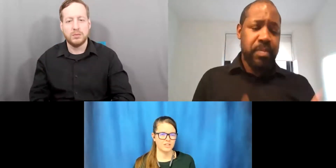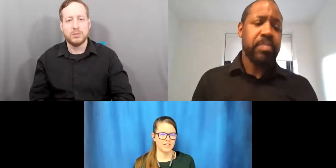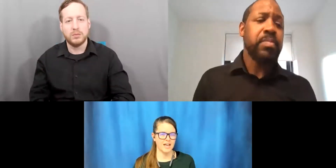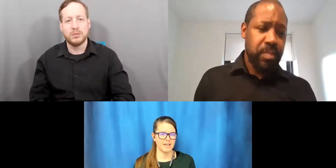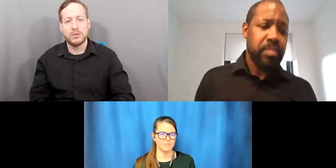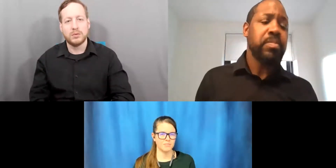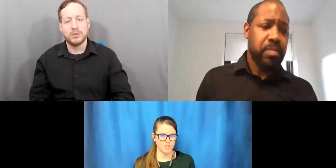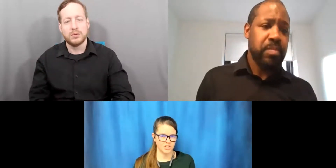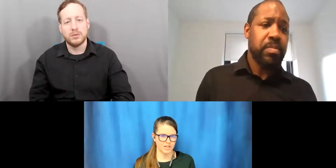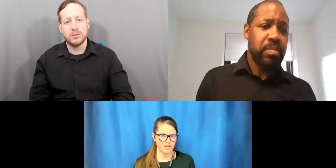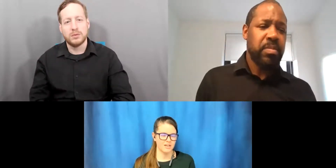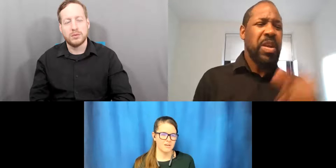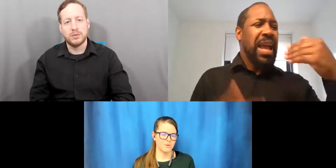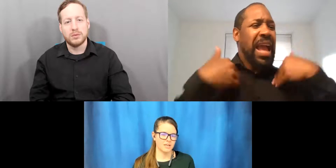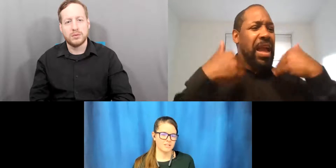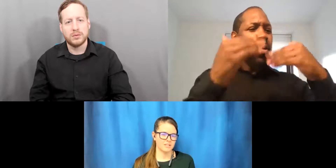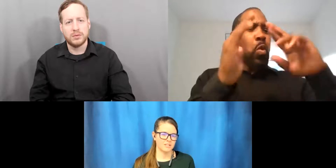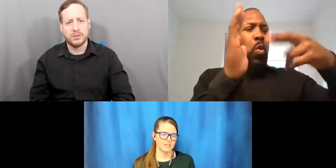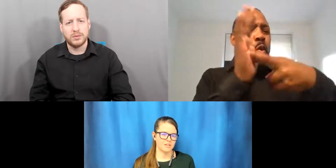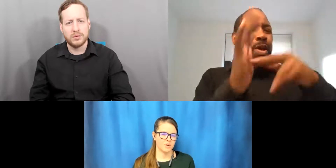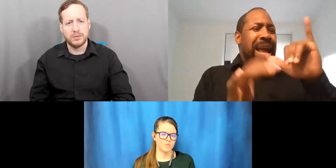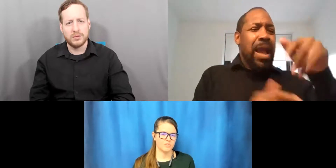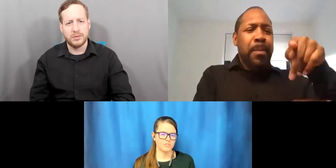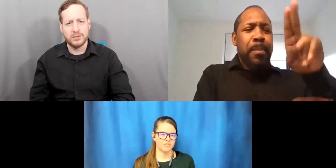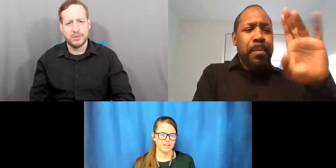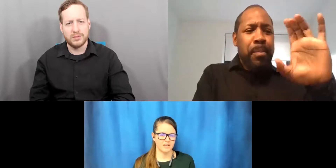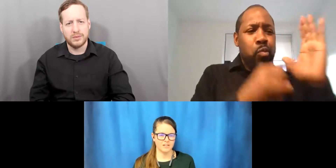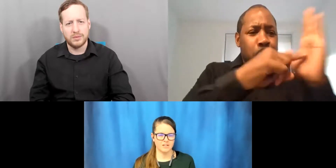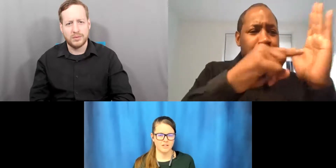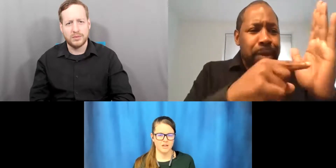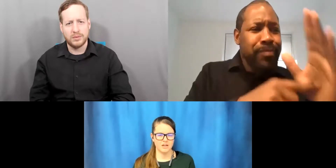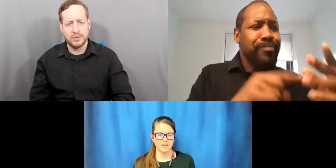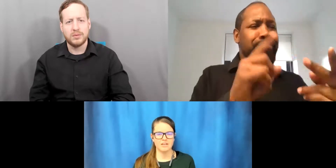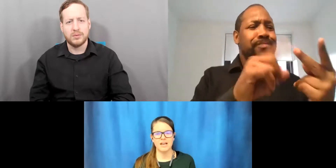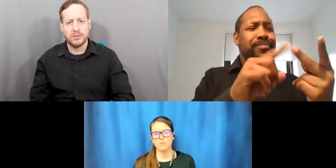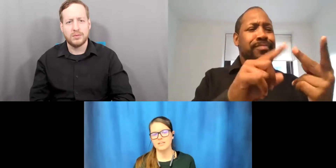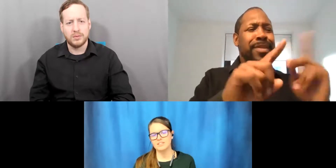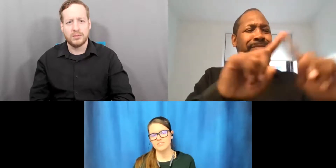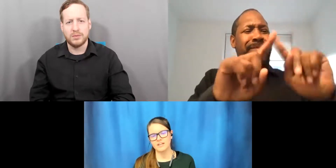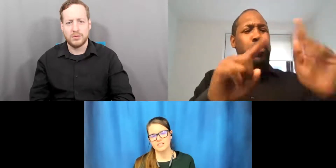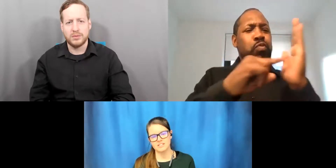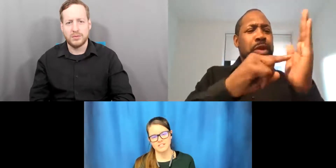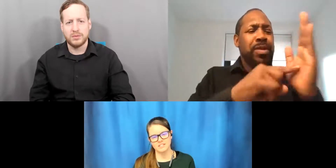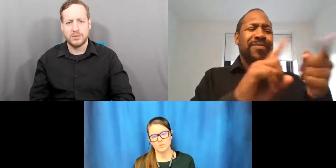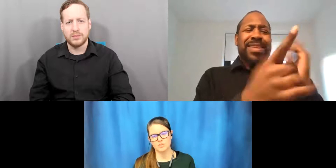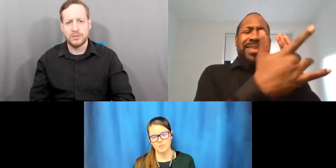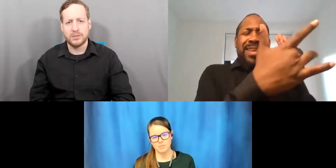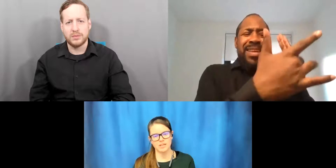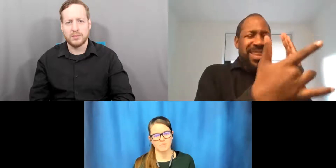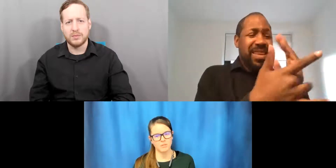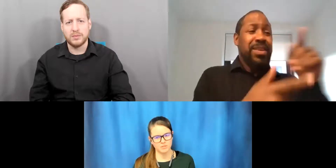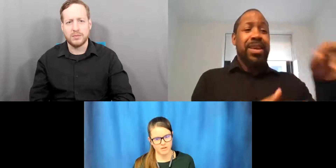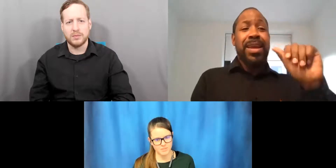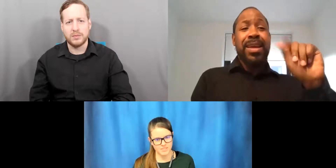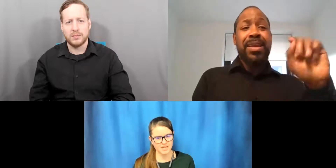exactly looking at merging, but, still finding, we need to find similar people,